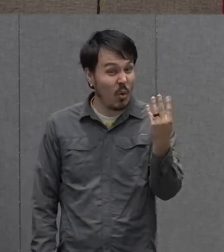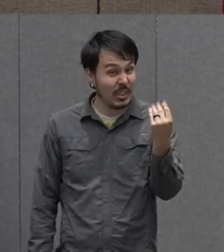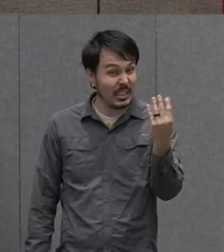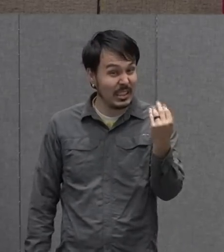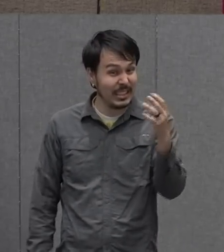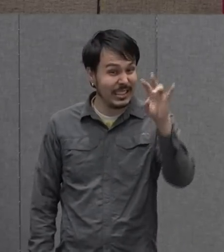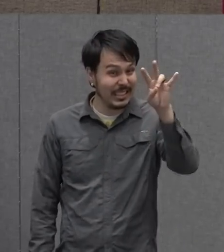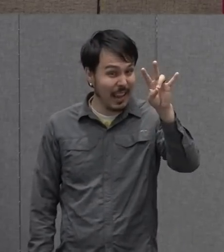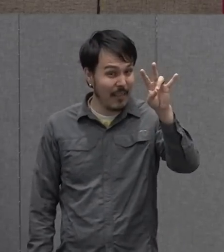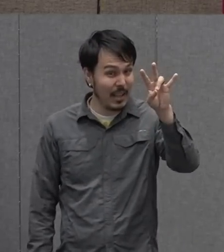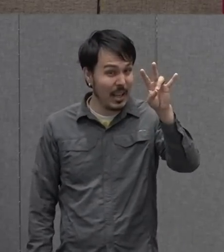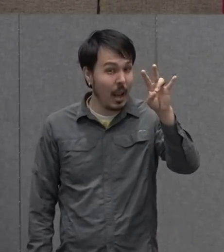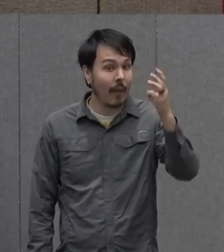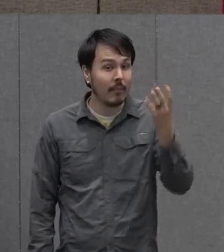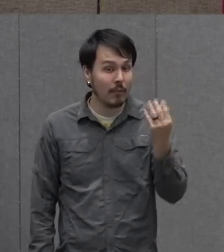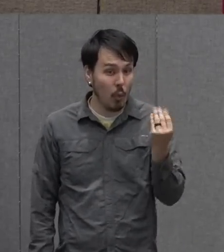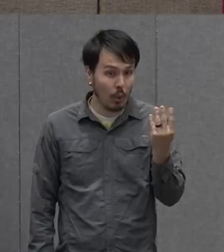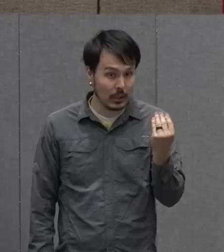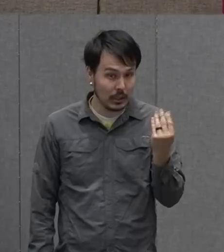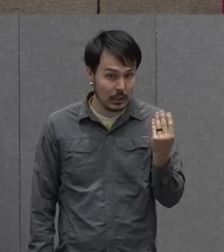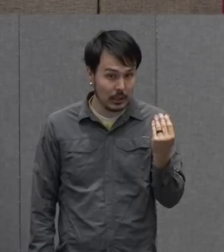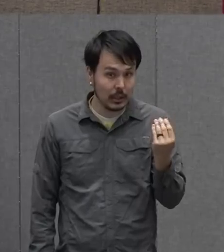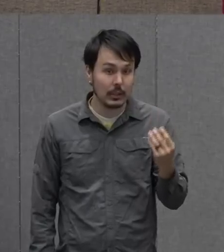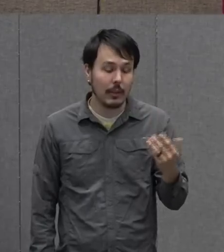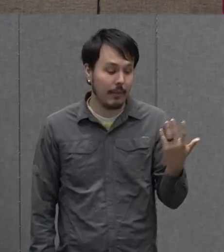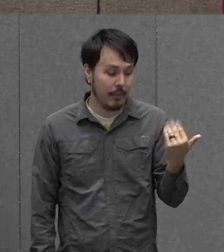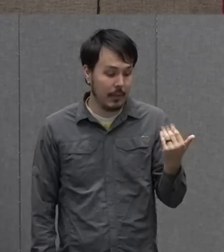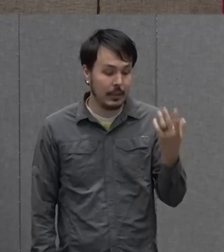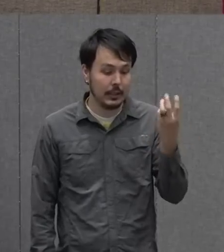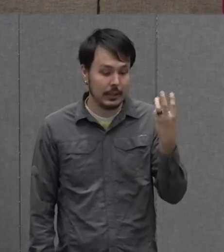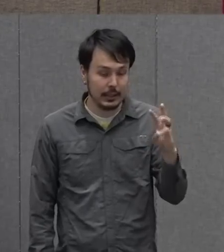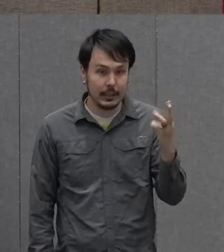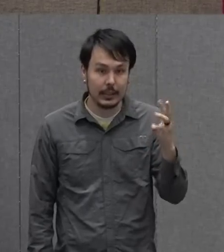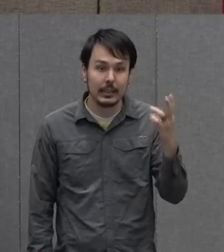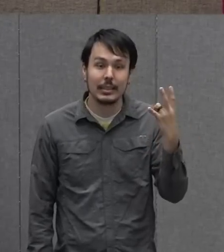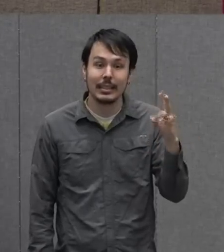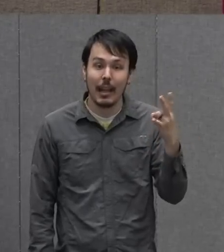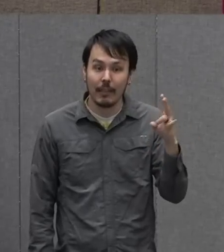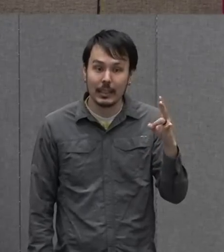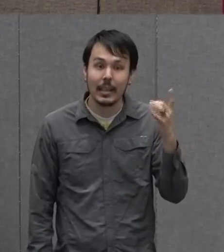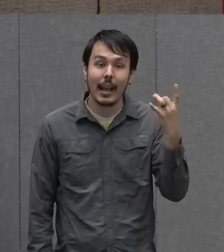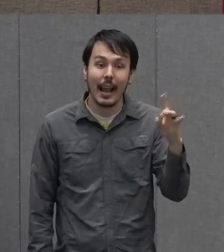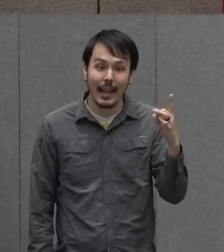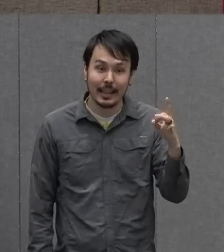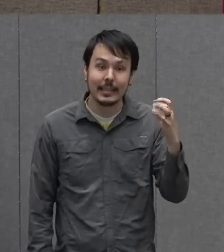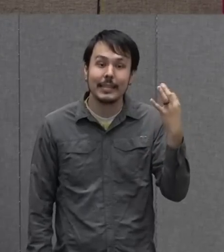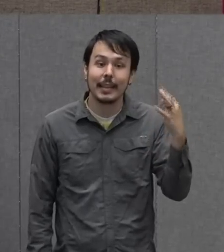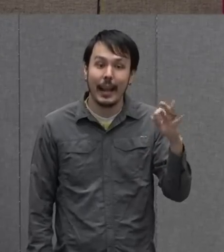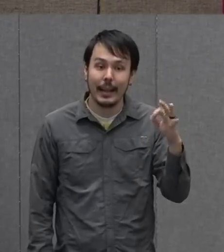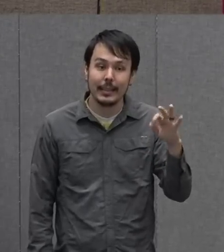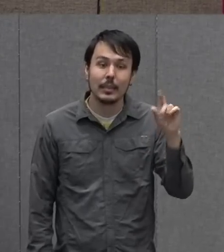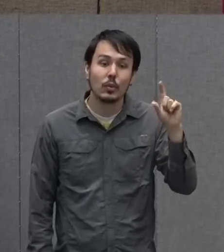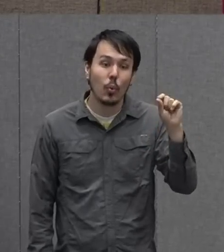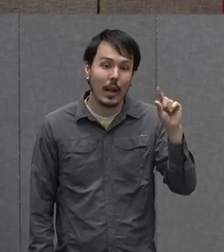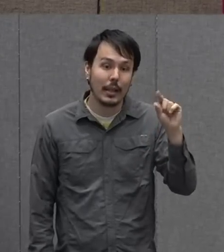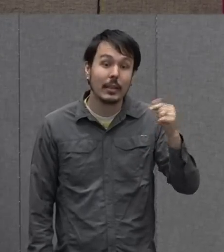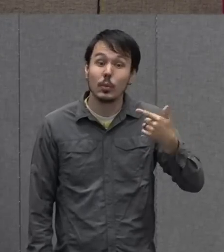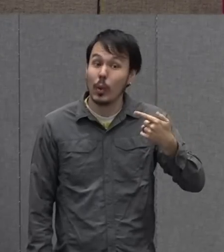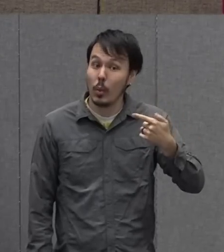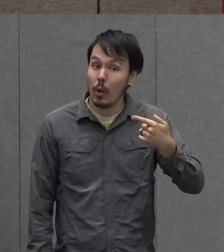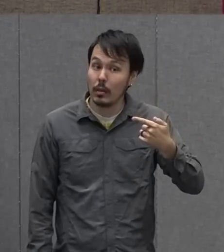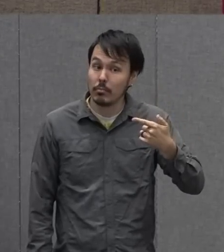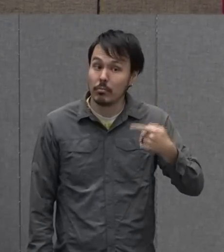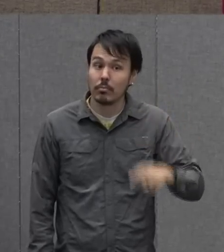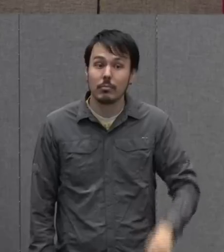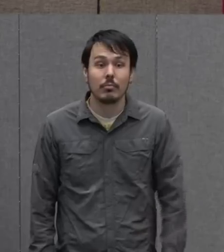14. Let's keep counting. 15, 16, 17, 18, 19, 20, 21,